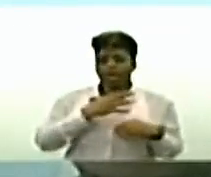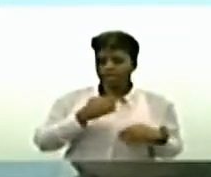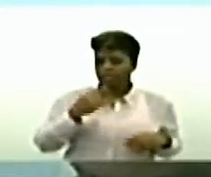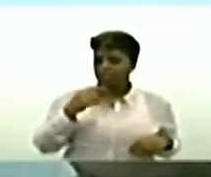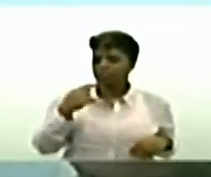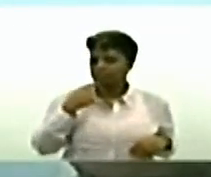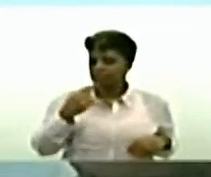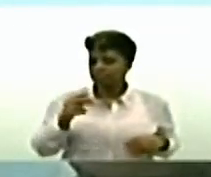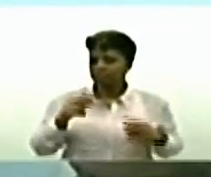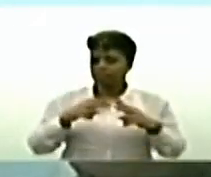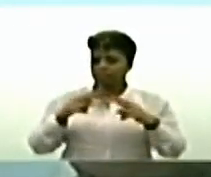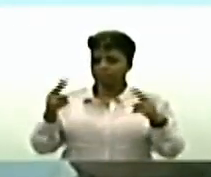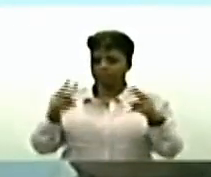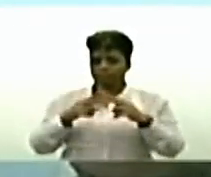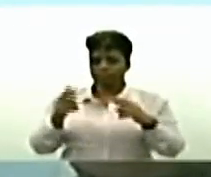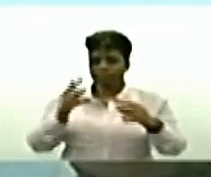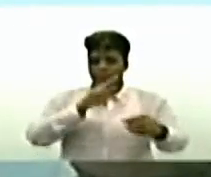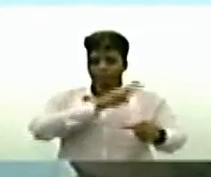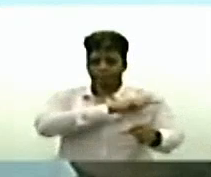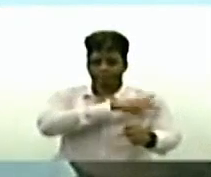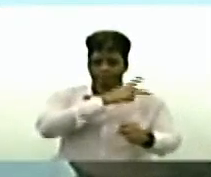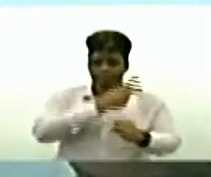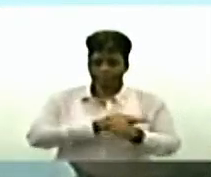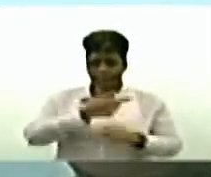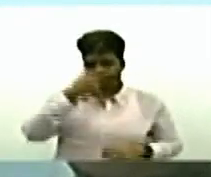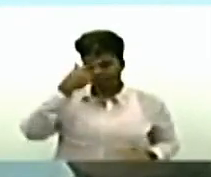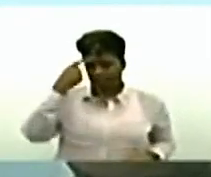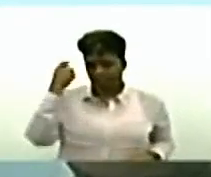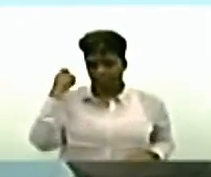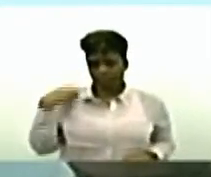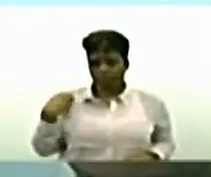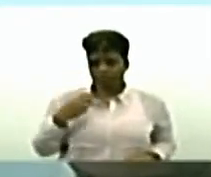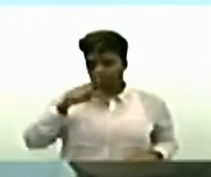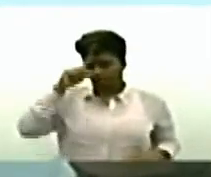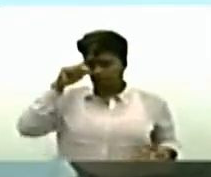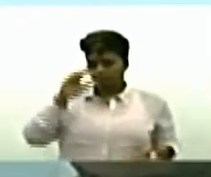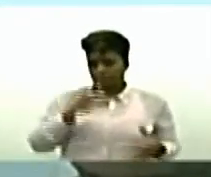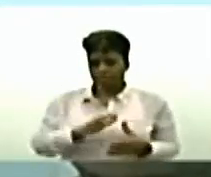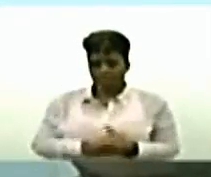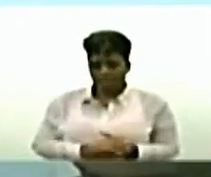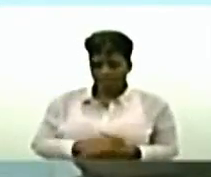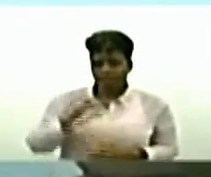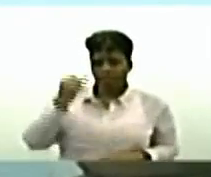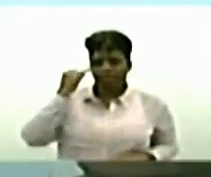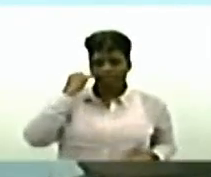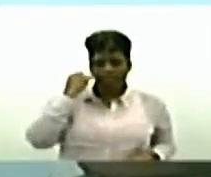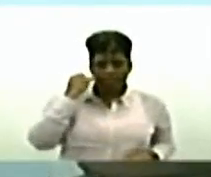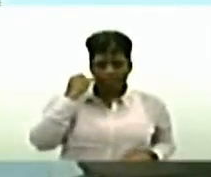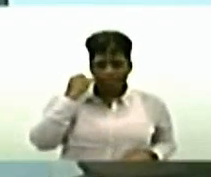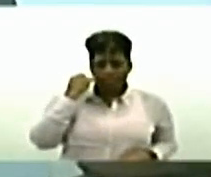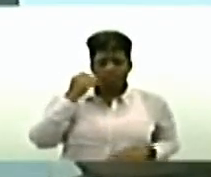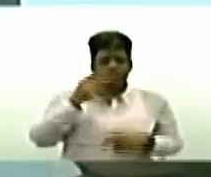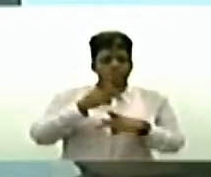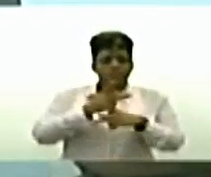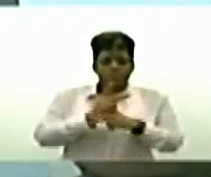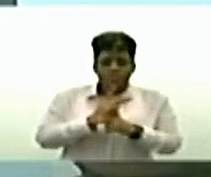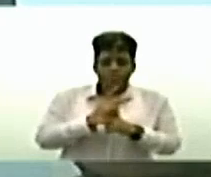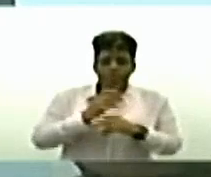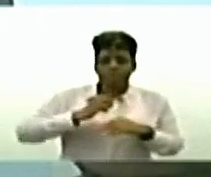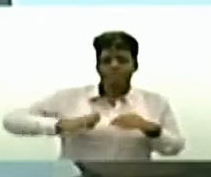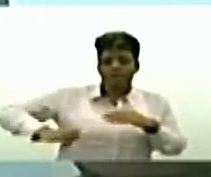very powerful. Because we do believe if we have to keep our environment